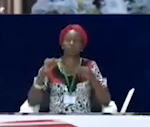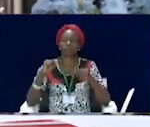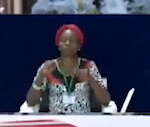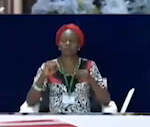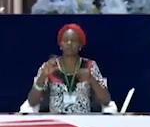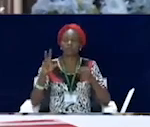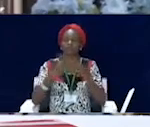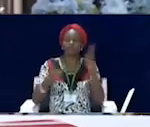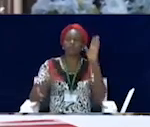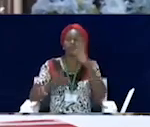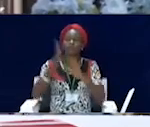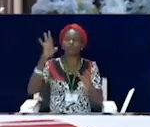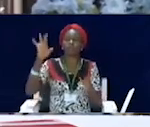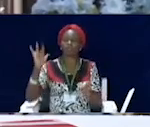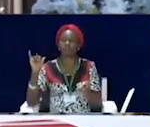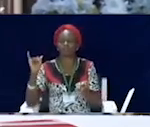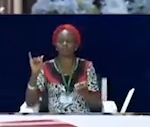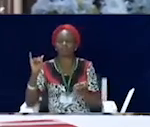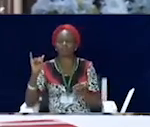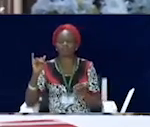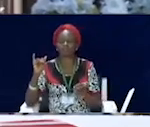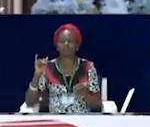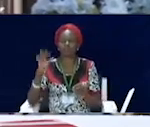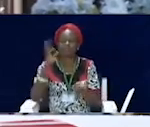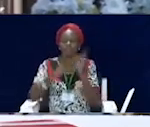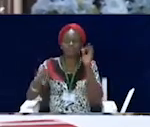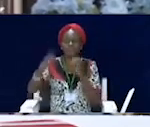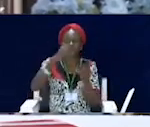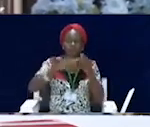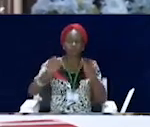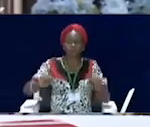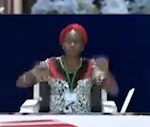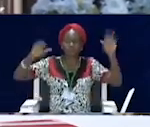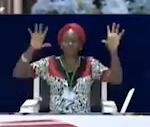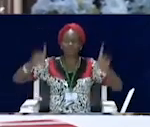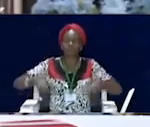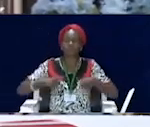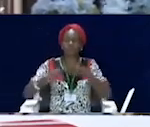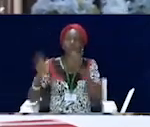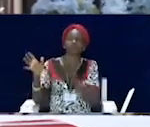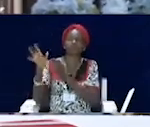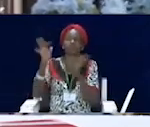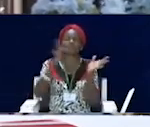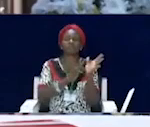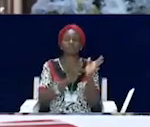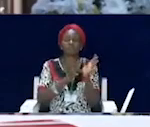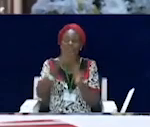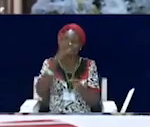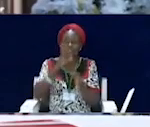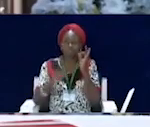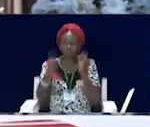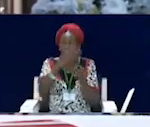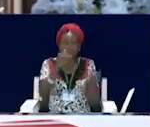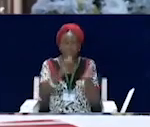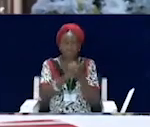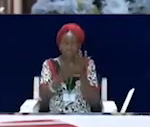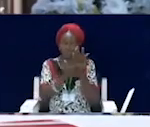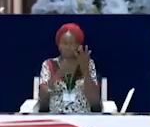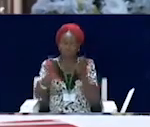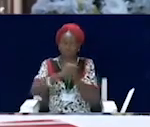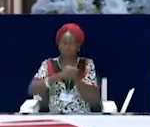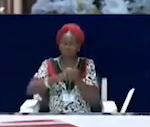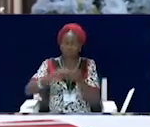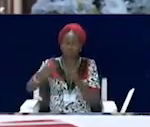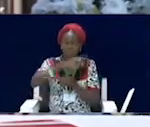So very quickly, if you want to surrender your life to Jesus, if you want that blood to wash you